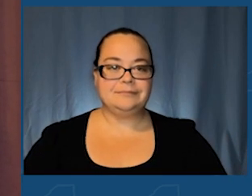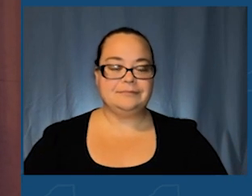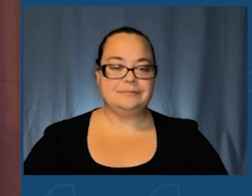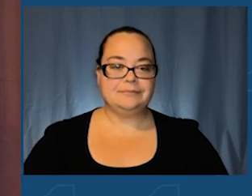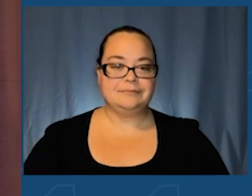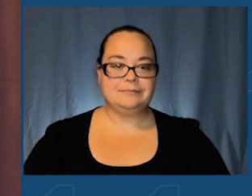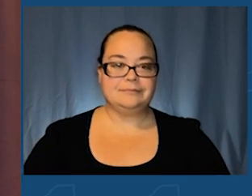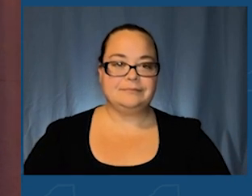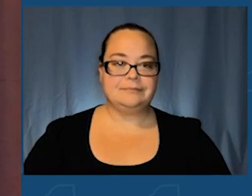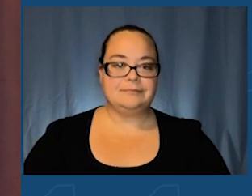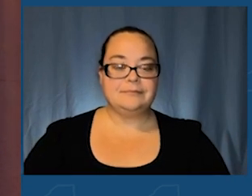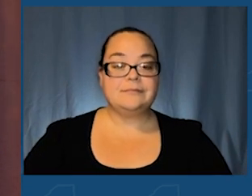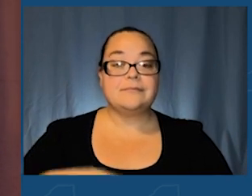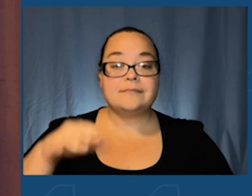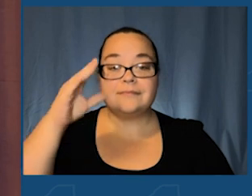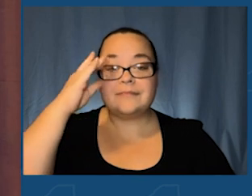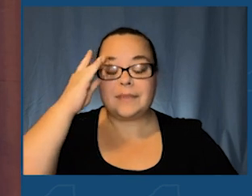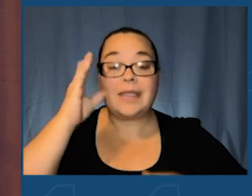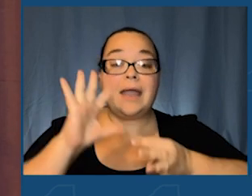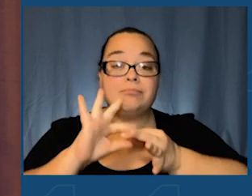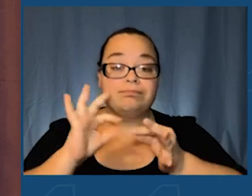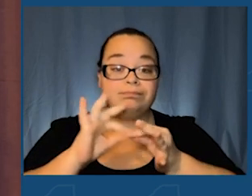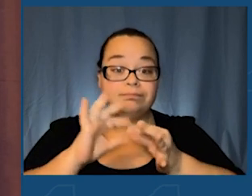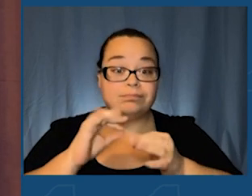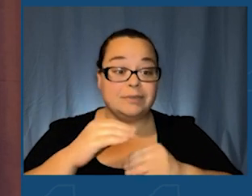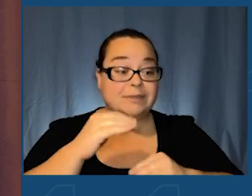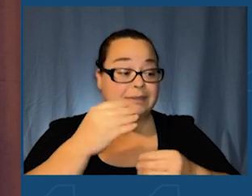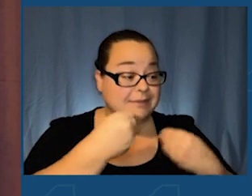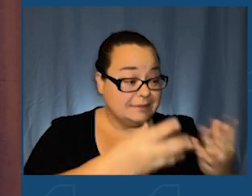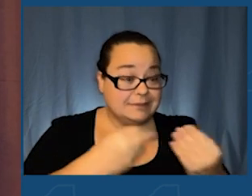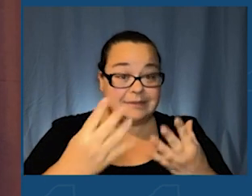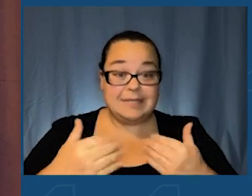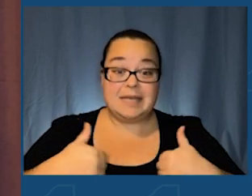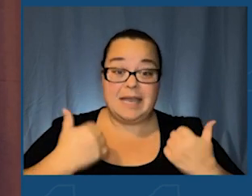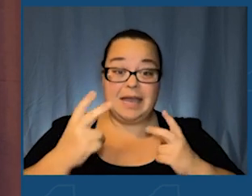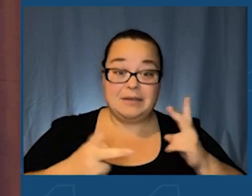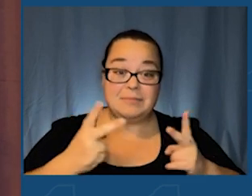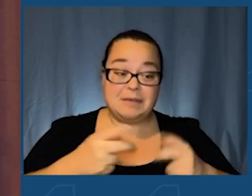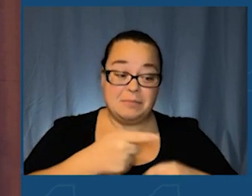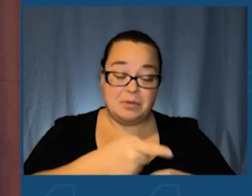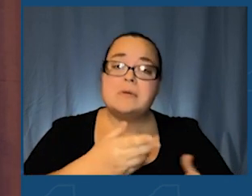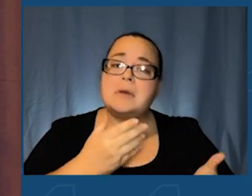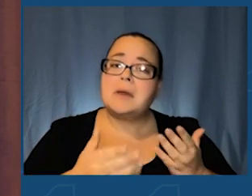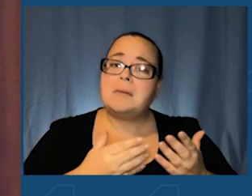As I mentioned, young people, civic education. Part of that can be getting kids to register to